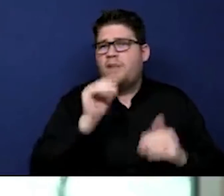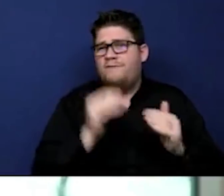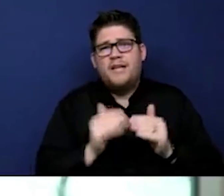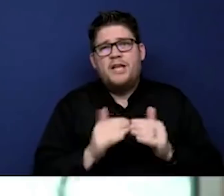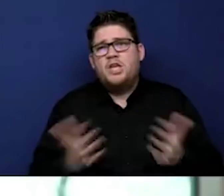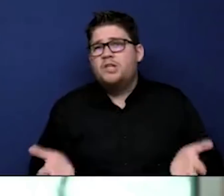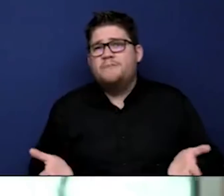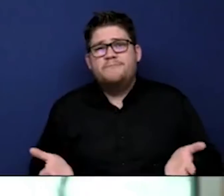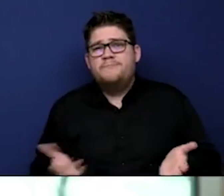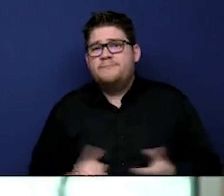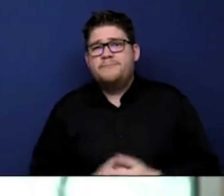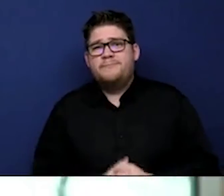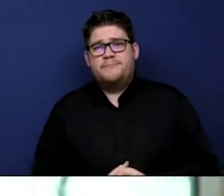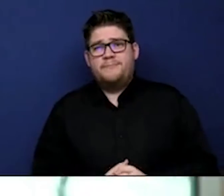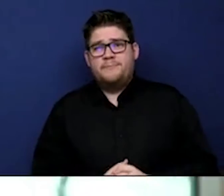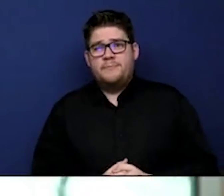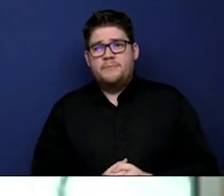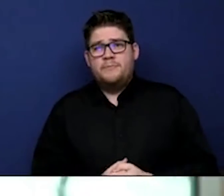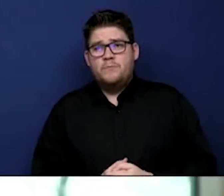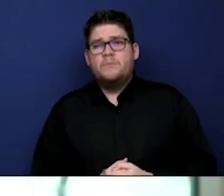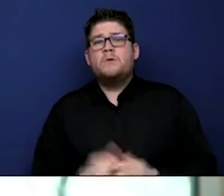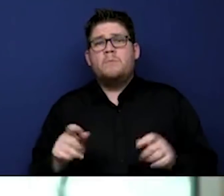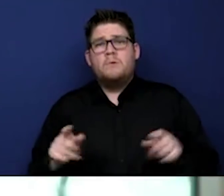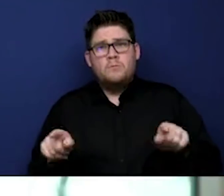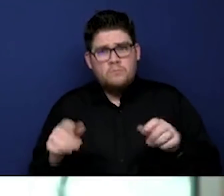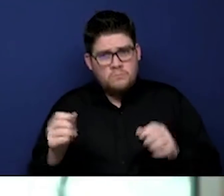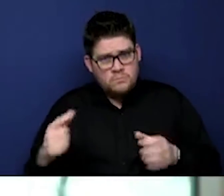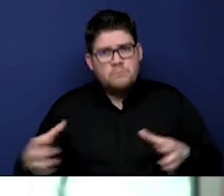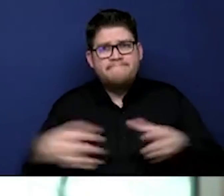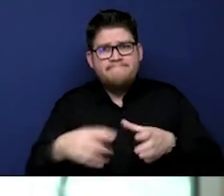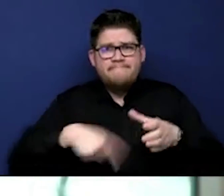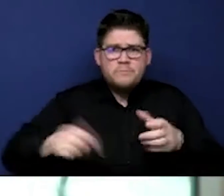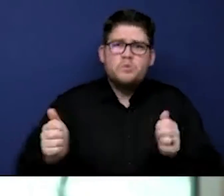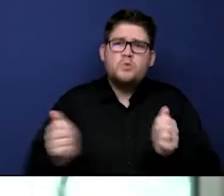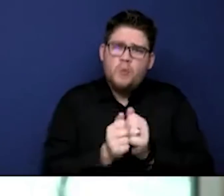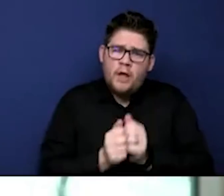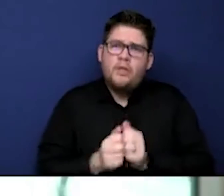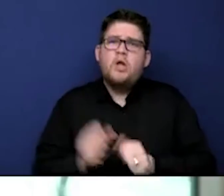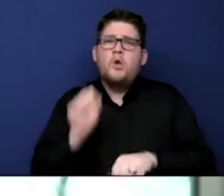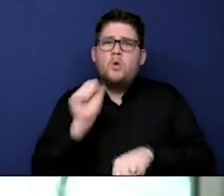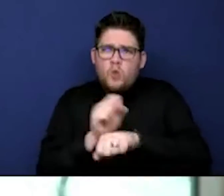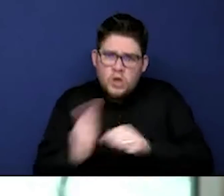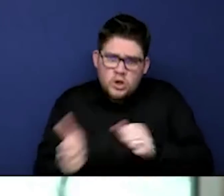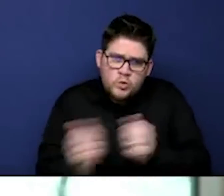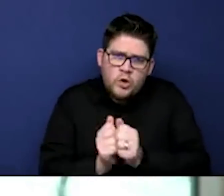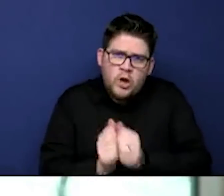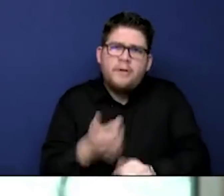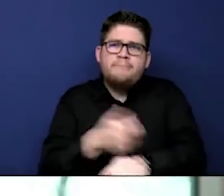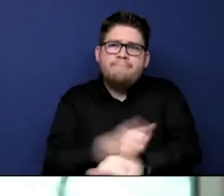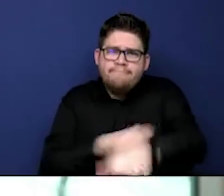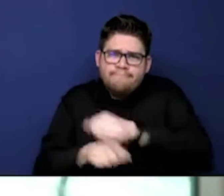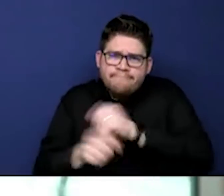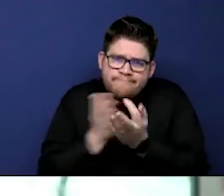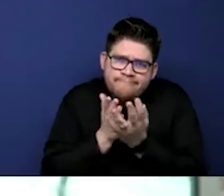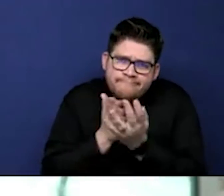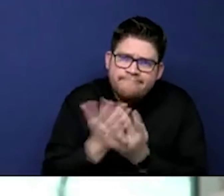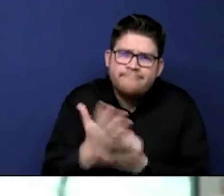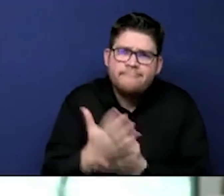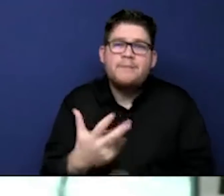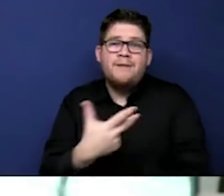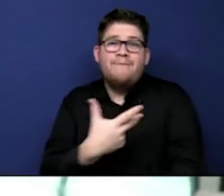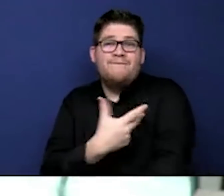this storm, and now we have vaccines on our side as well. There will be an end. Of that, I